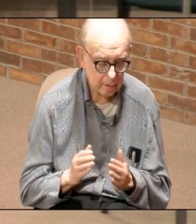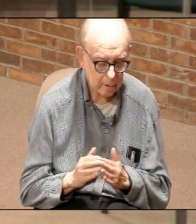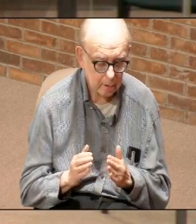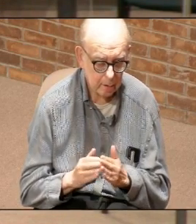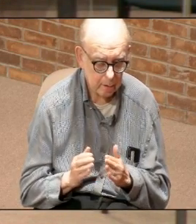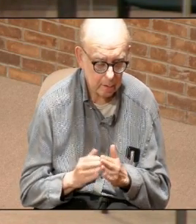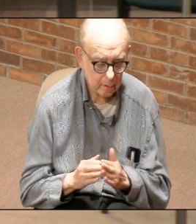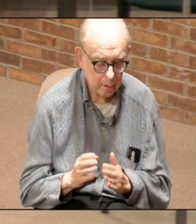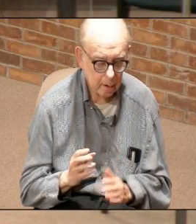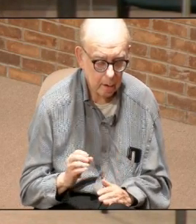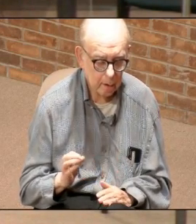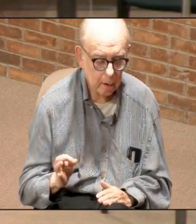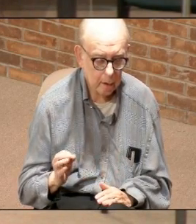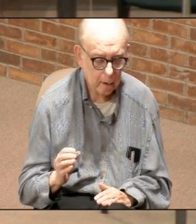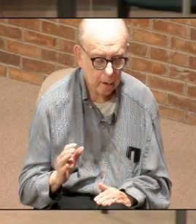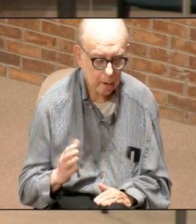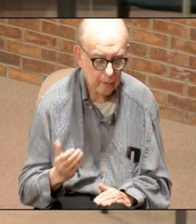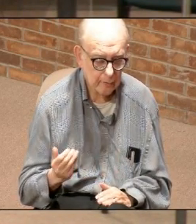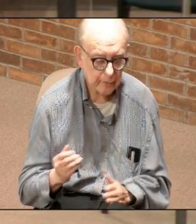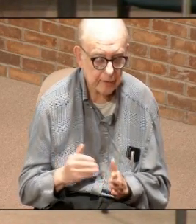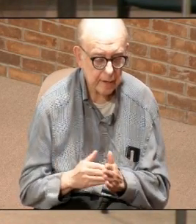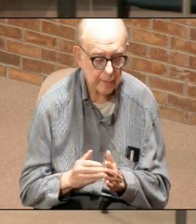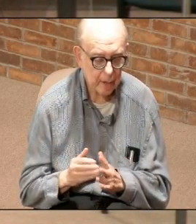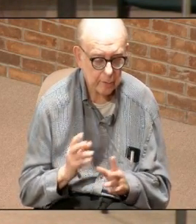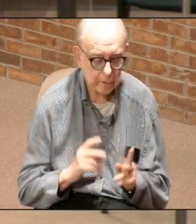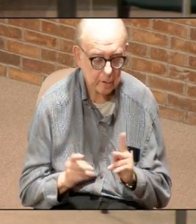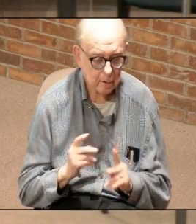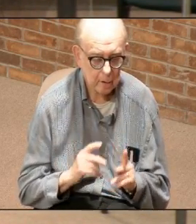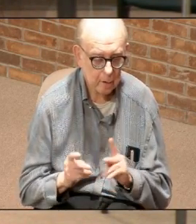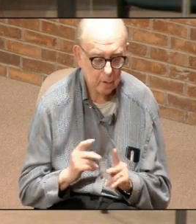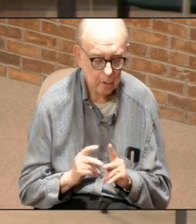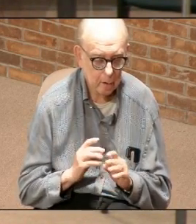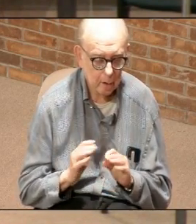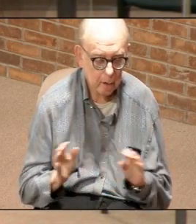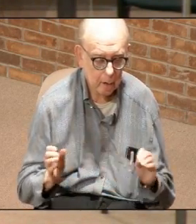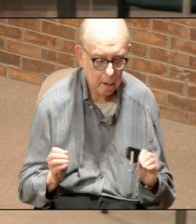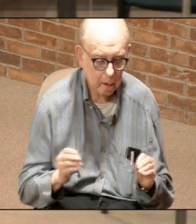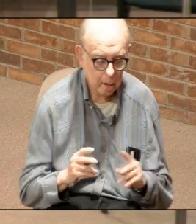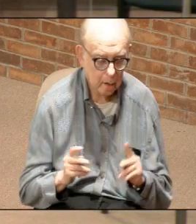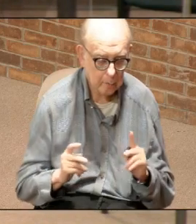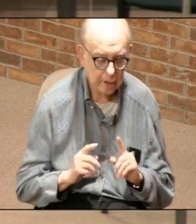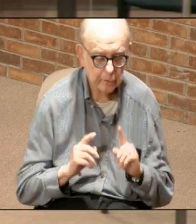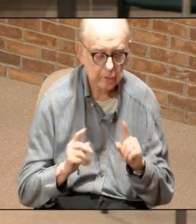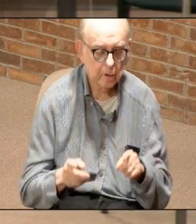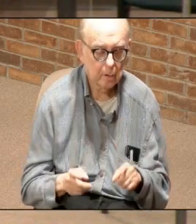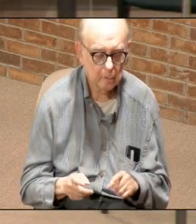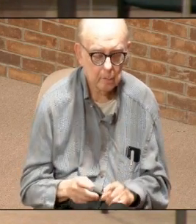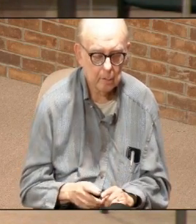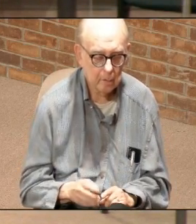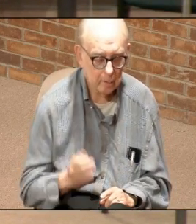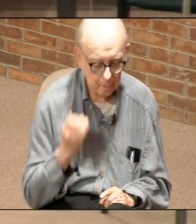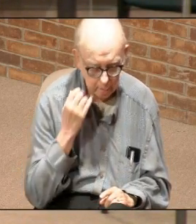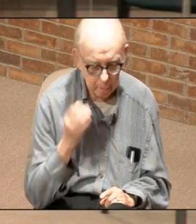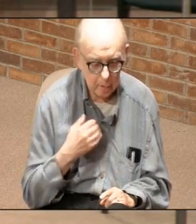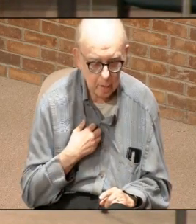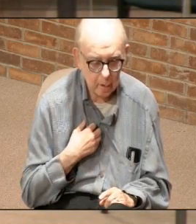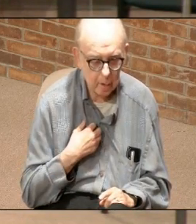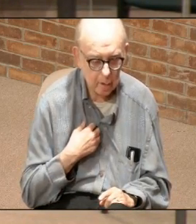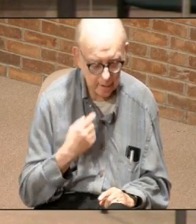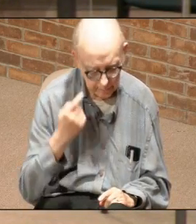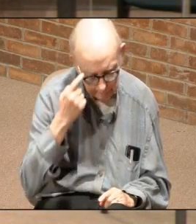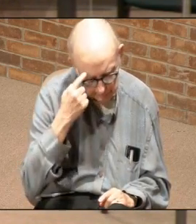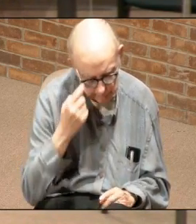of 15,000 people had no place to go if you have a